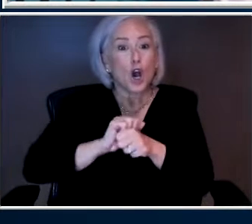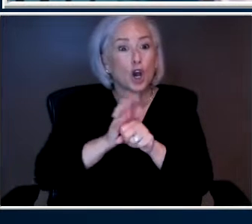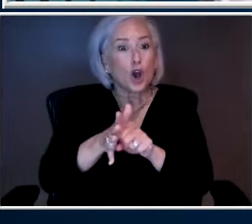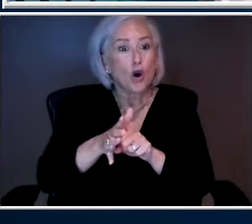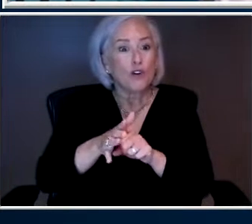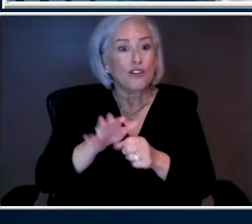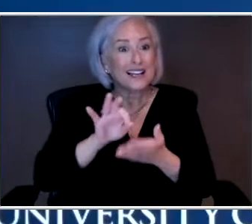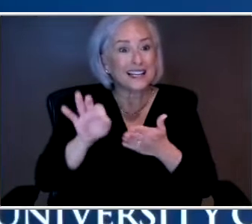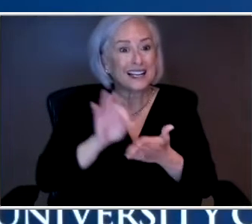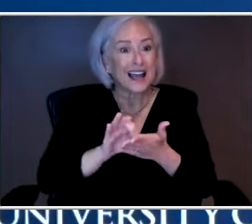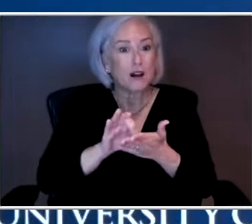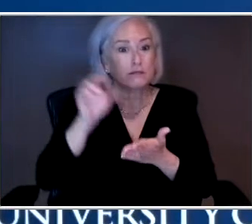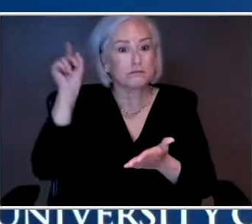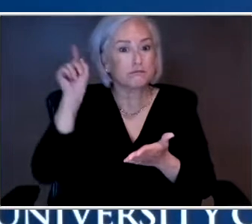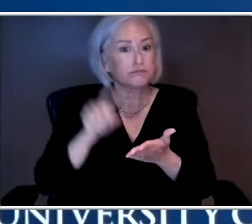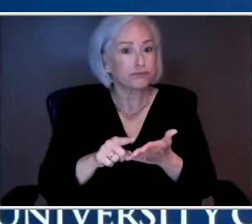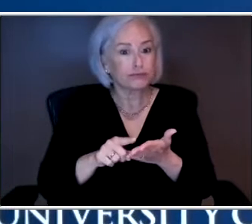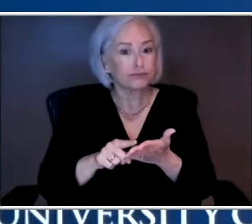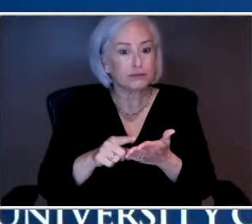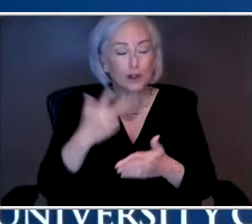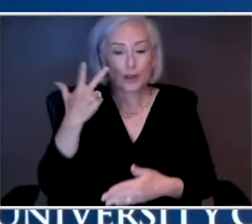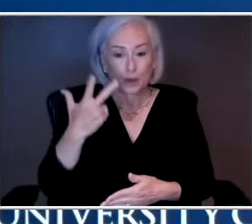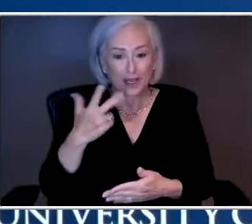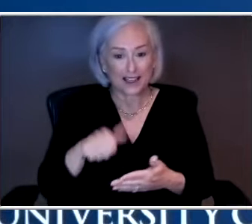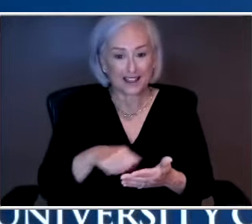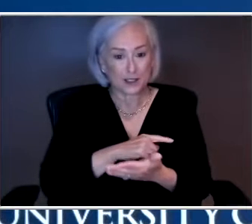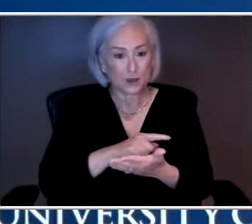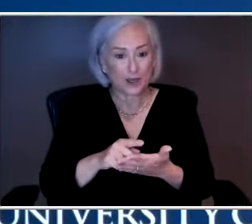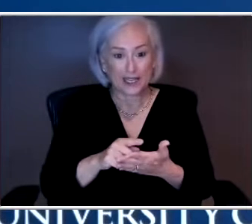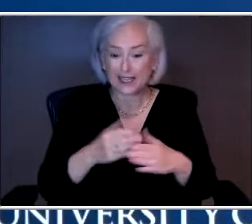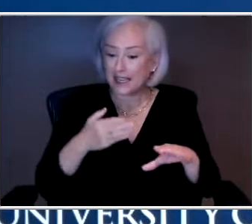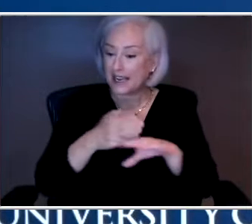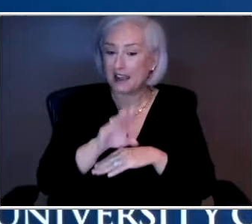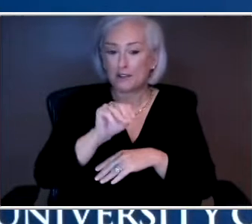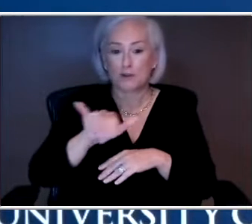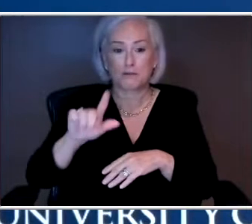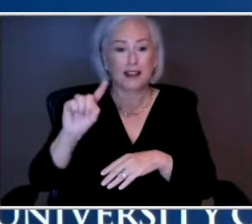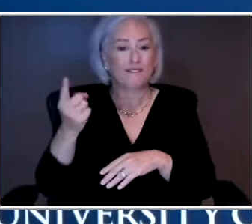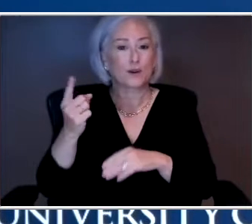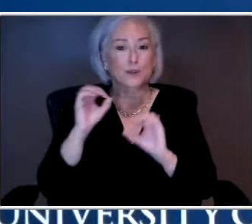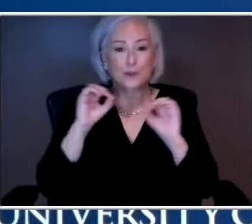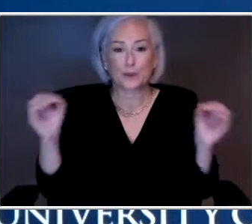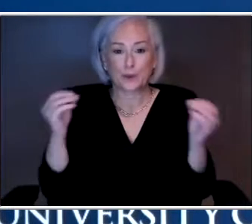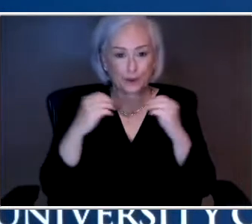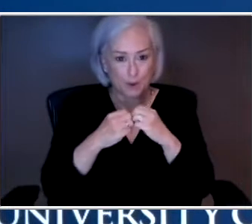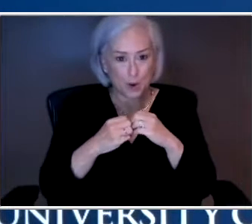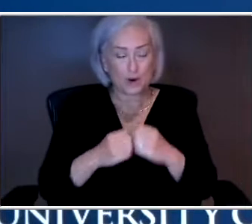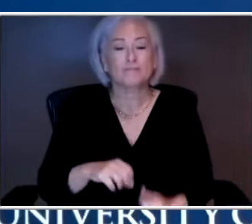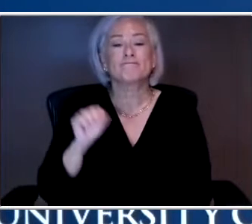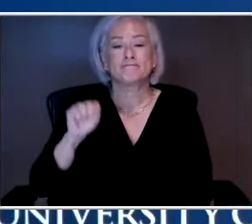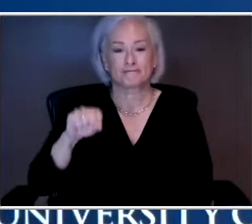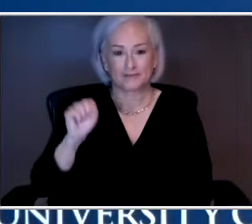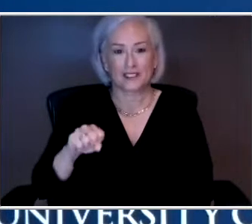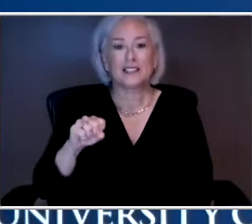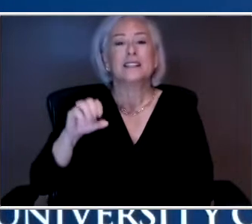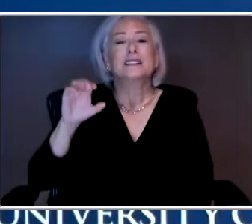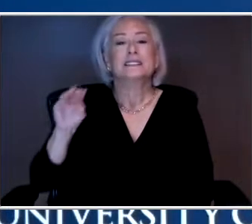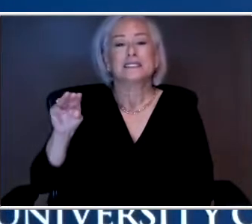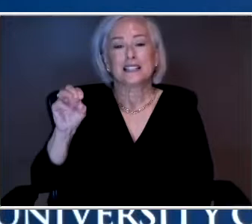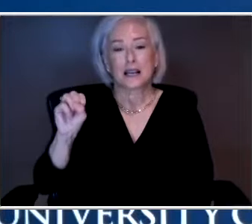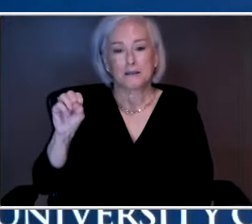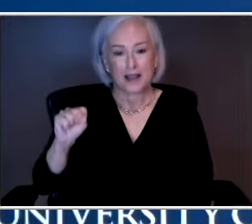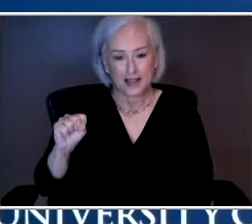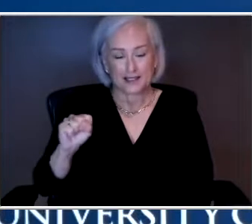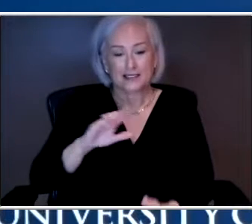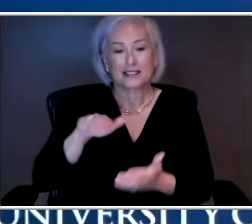right? Correct. Yeah. I mean, again, there has been CMS, or Center for Medicaid Services, requirements